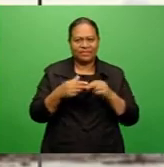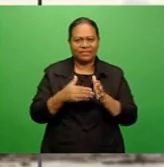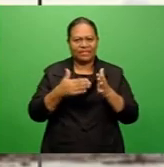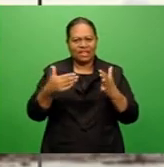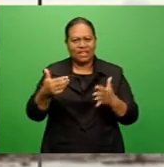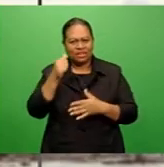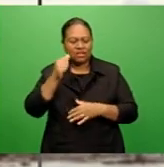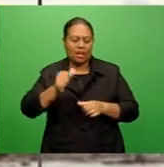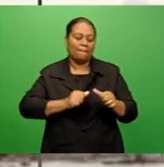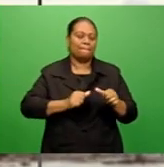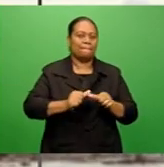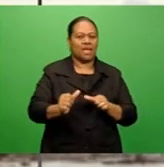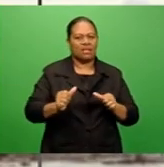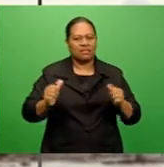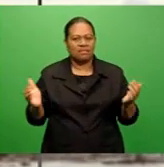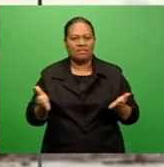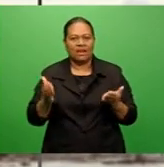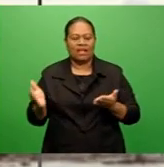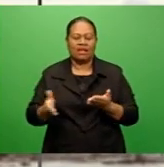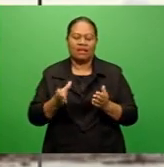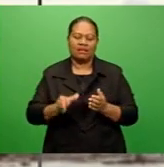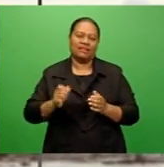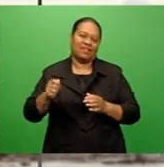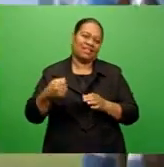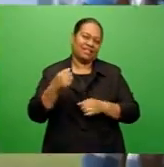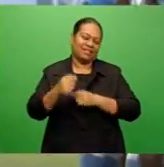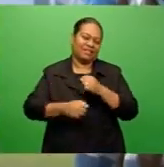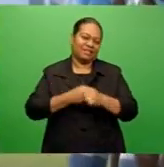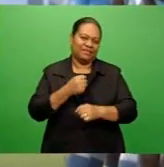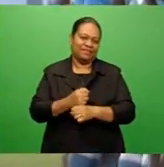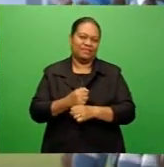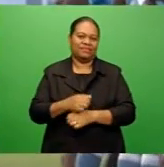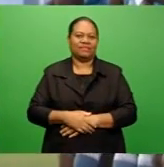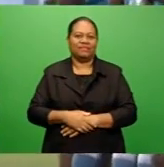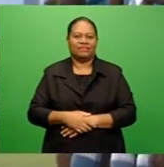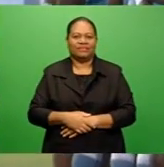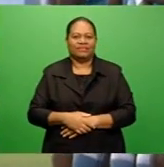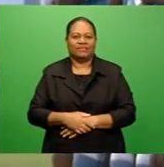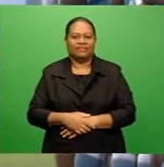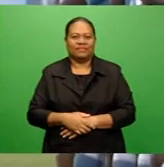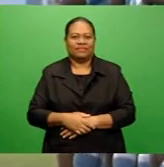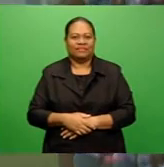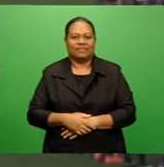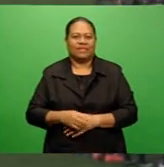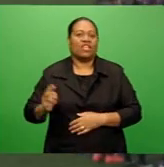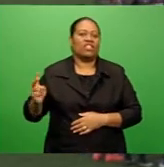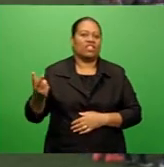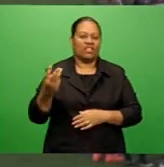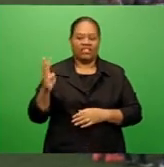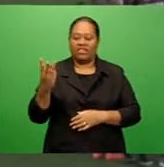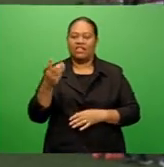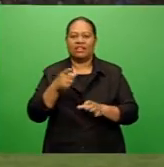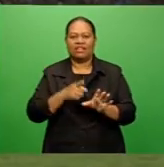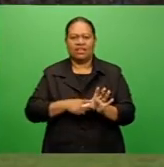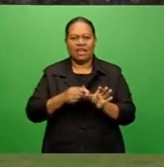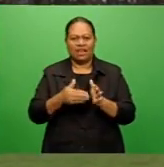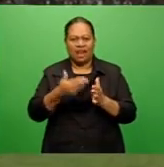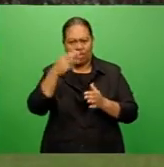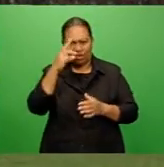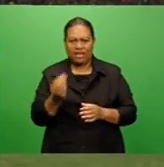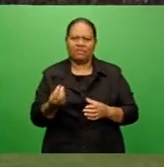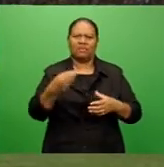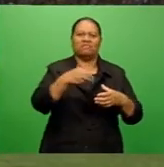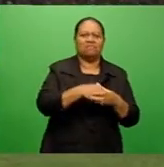to be a better player for Suva next season. 28 days ago. This is the 3rd year Rana Kaiwata has been featuring